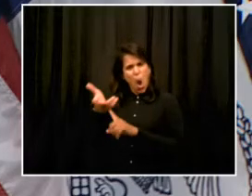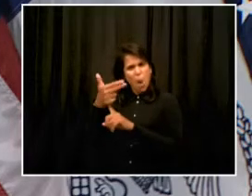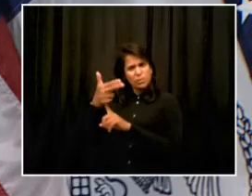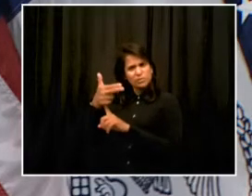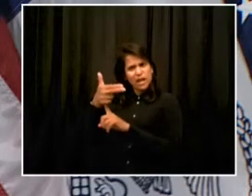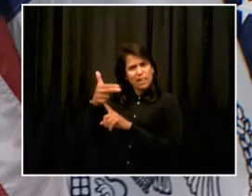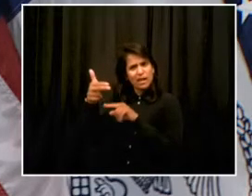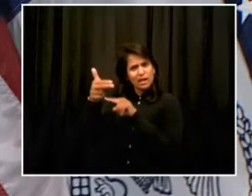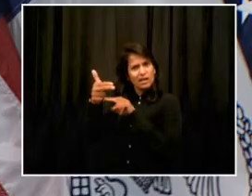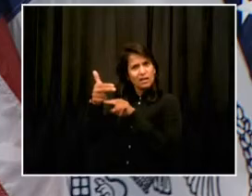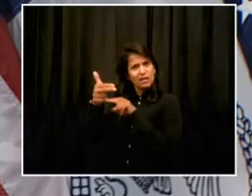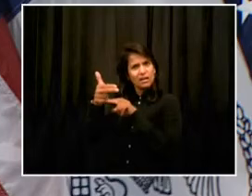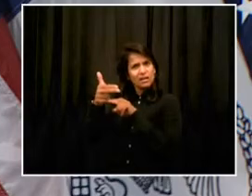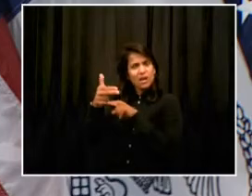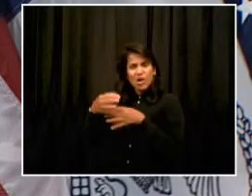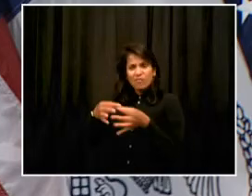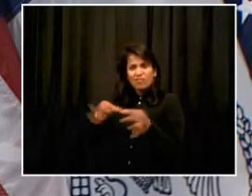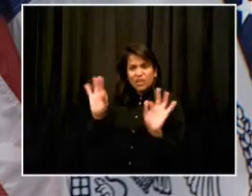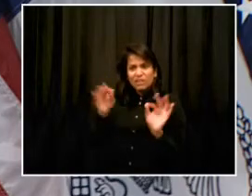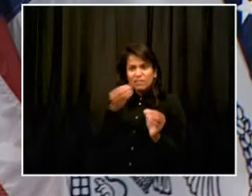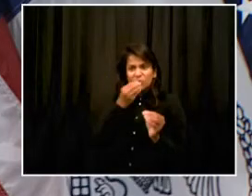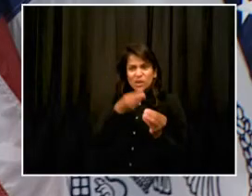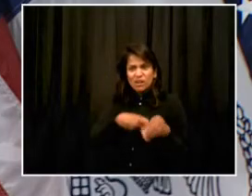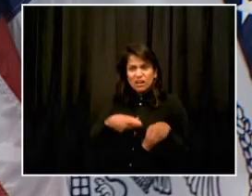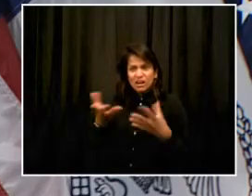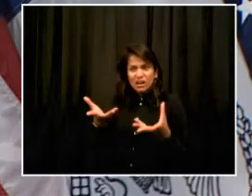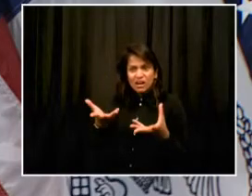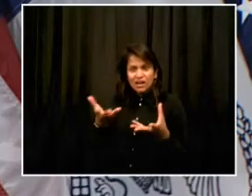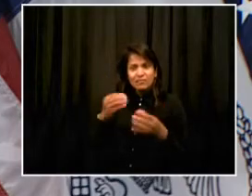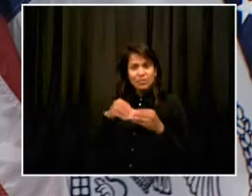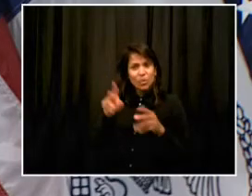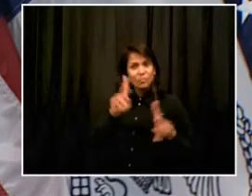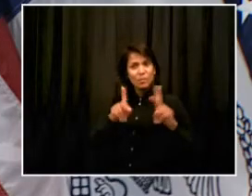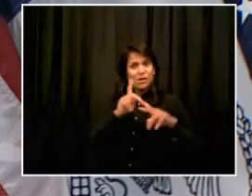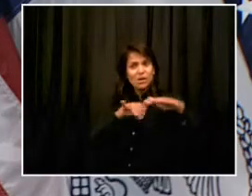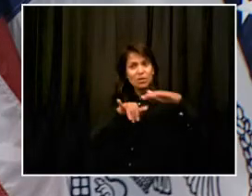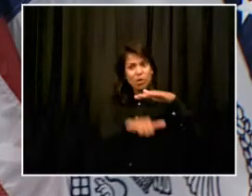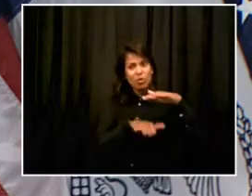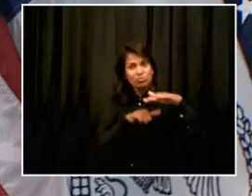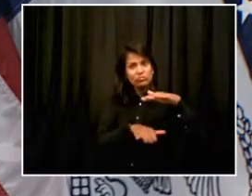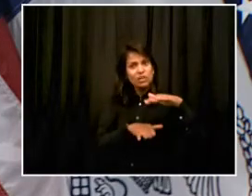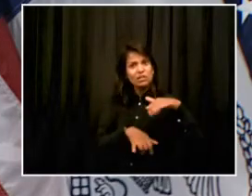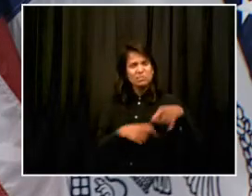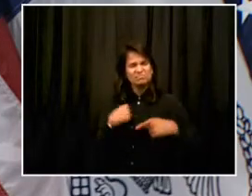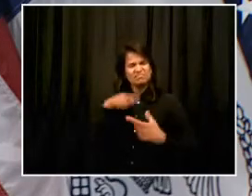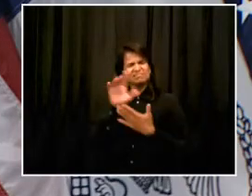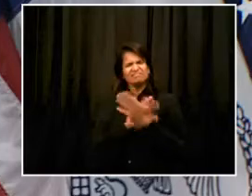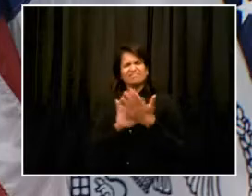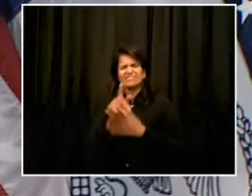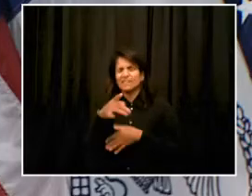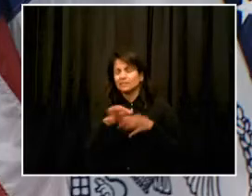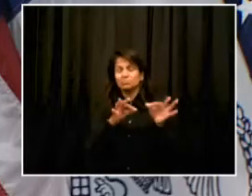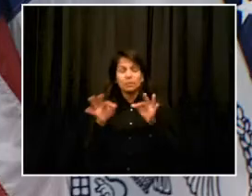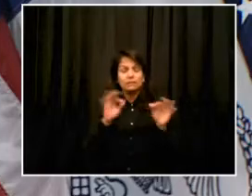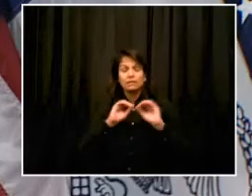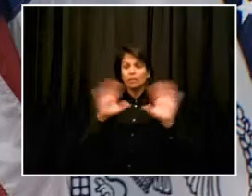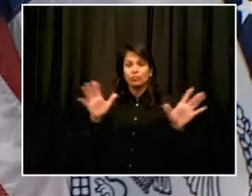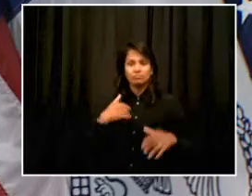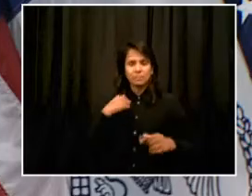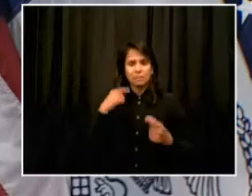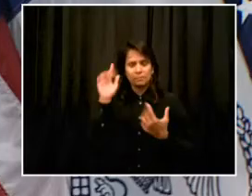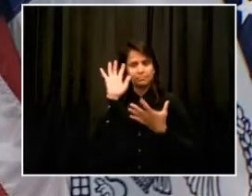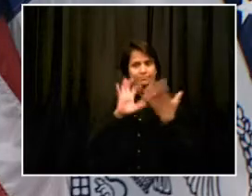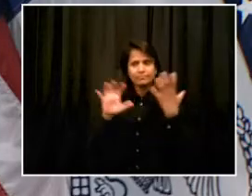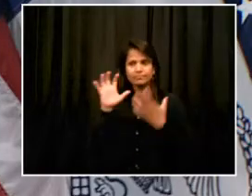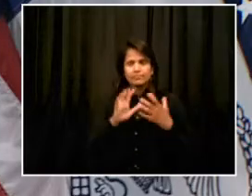up for 14 days. Can you explain this a little bit more? So I'm going to, Henry, I'll separate that into the two pieces, the first